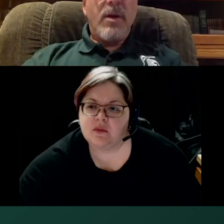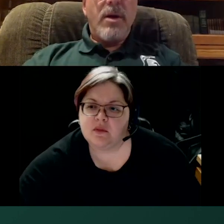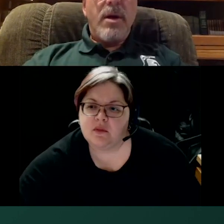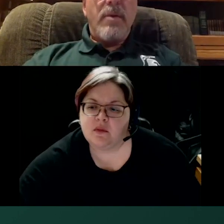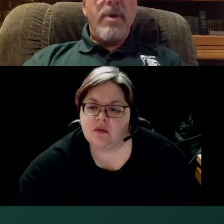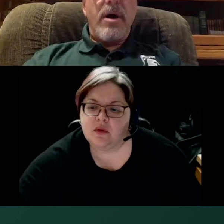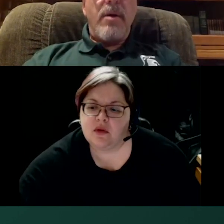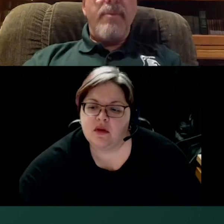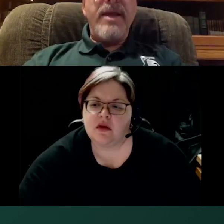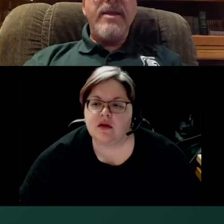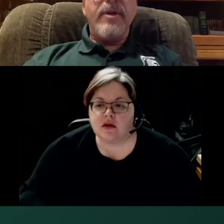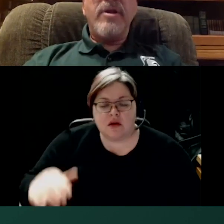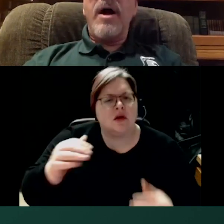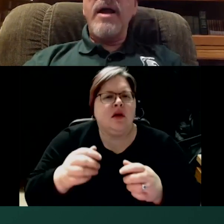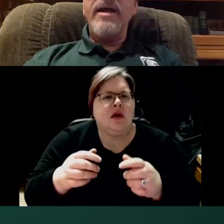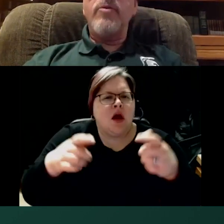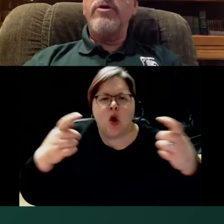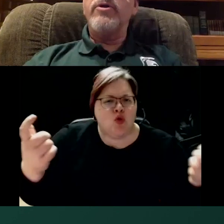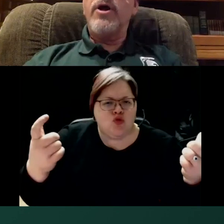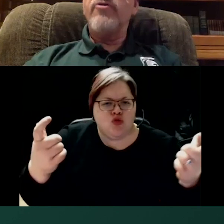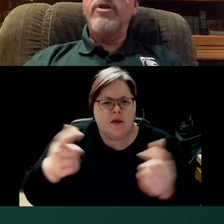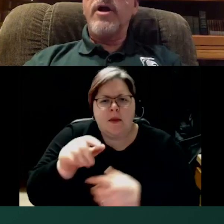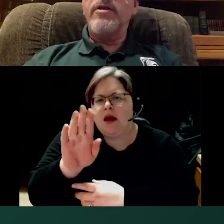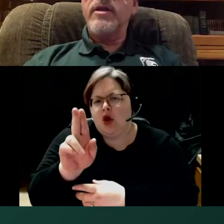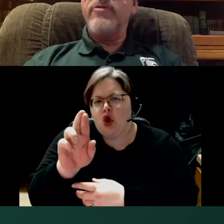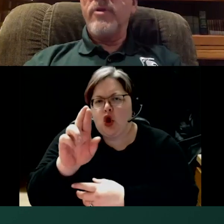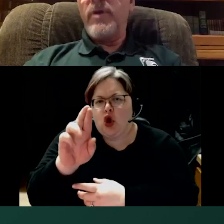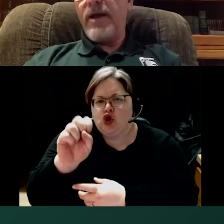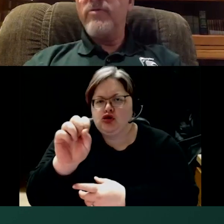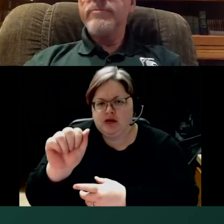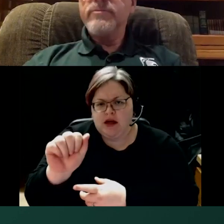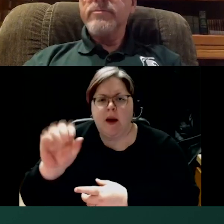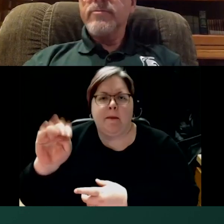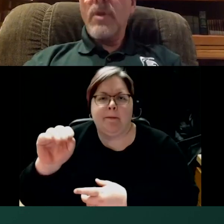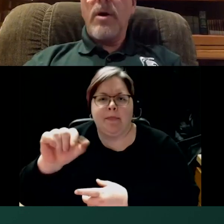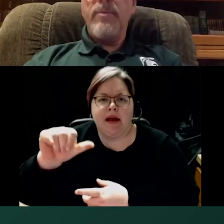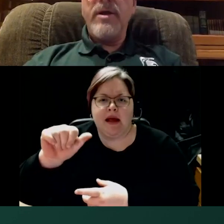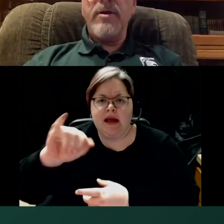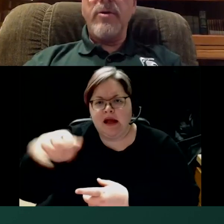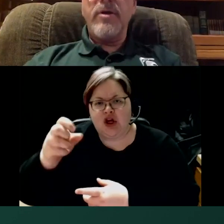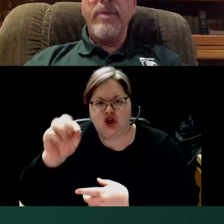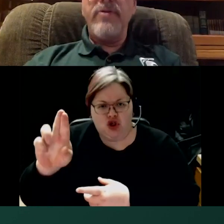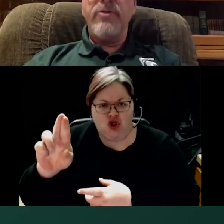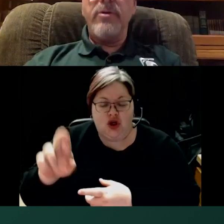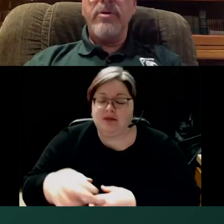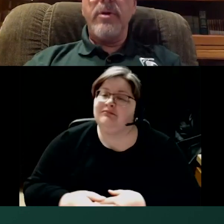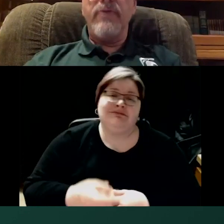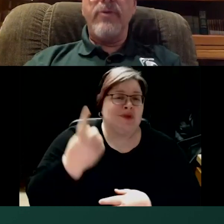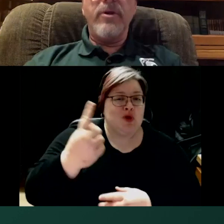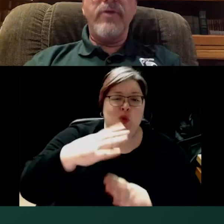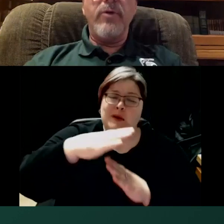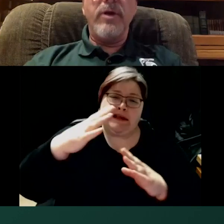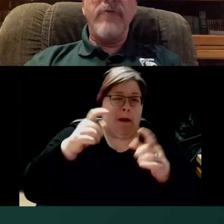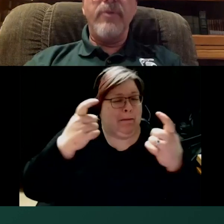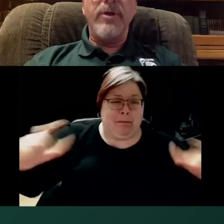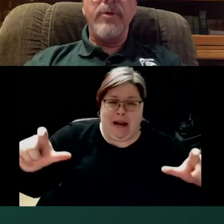Big in the sky. It's one of the largest constellations we have. because Ursa Major, for those